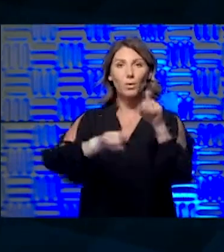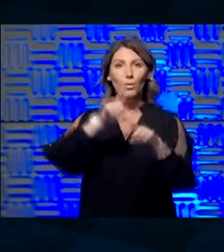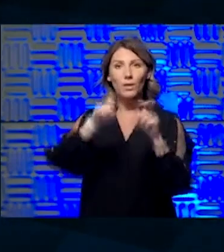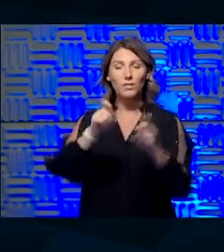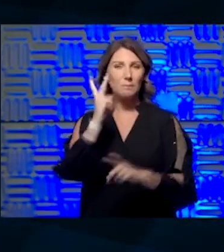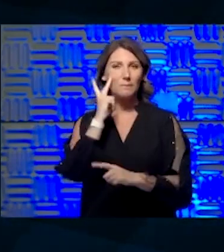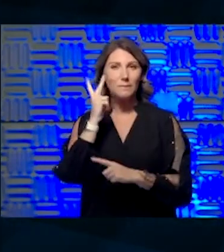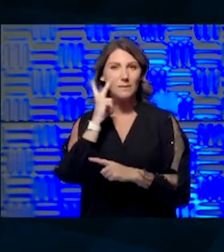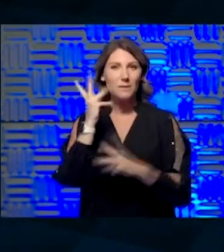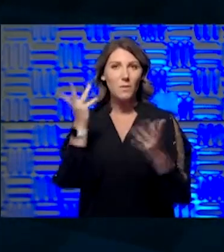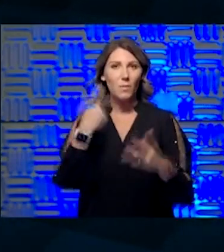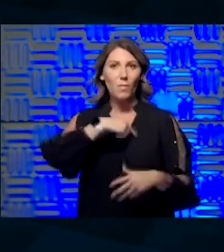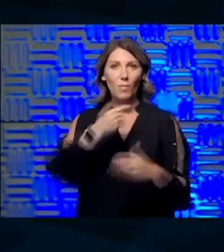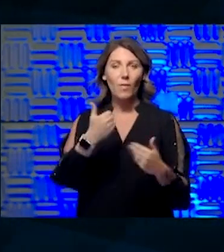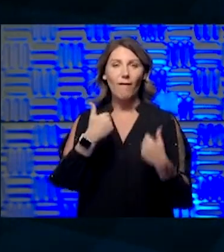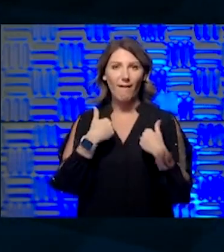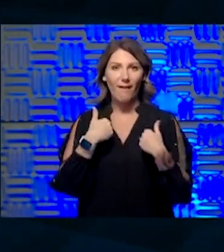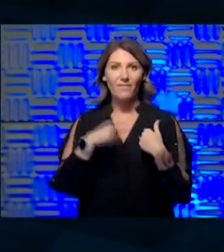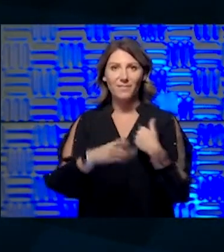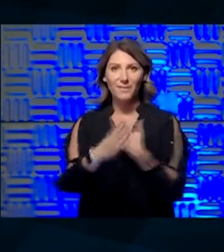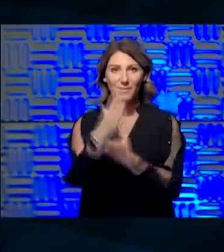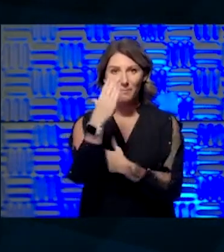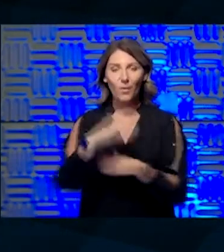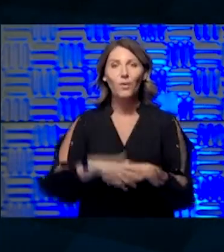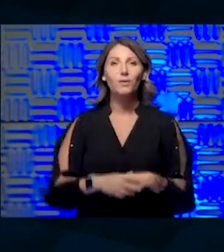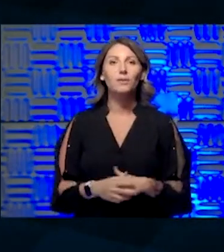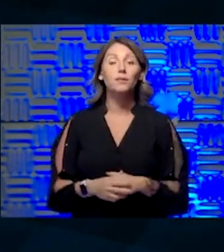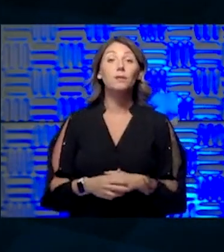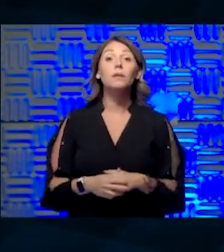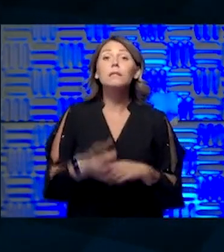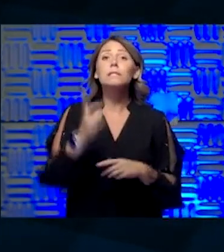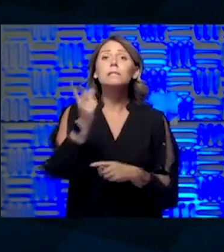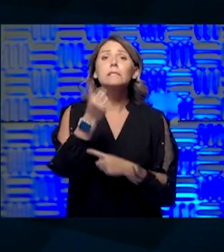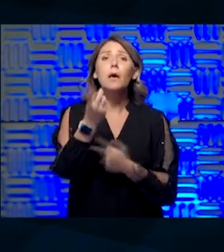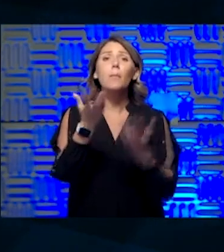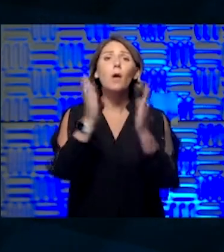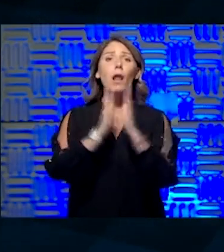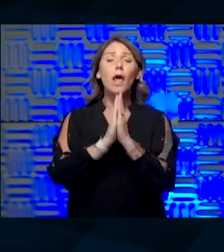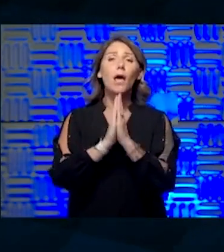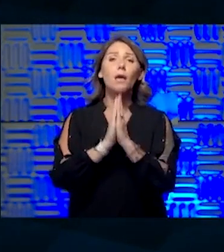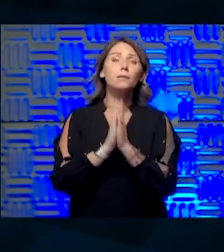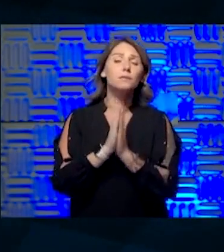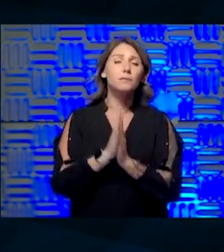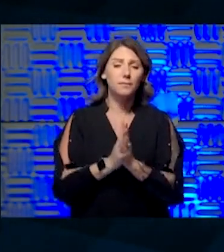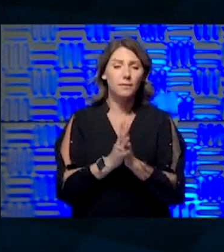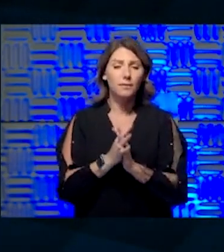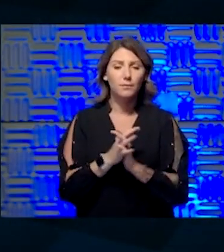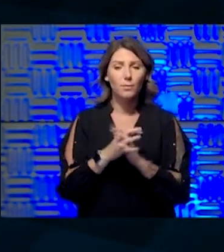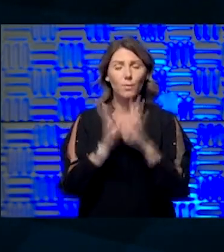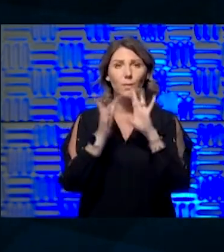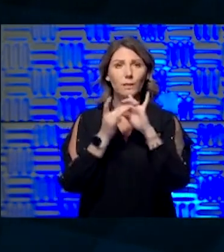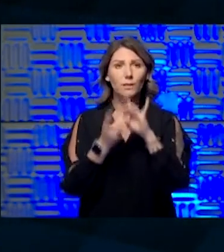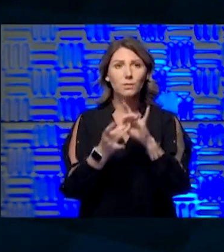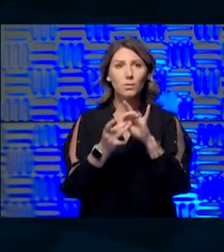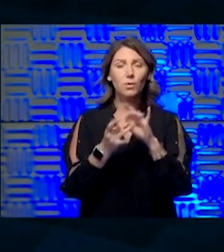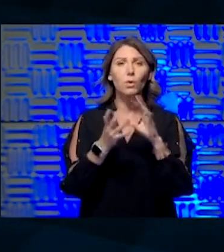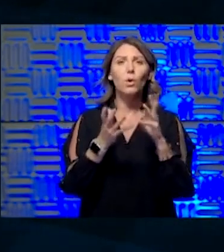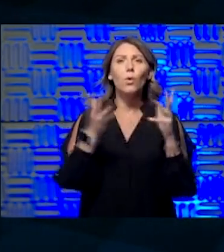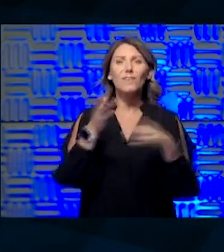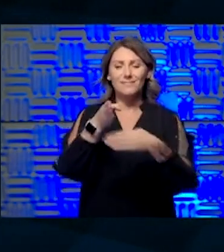no matter how you do it, it's still about the 6-foot rule, washing your hands, don't go to work when you're sick, cough into your elbow,